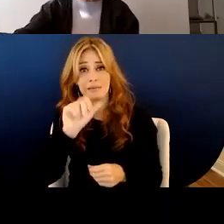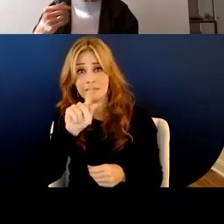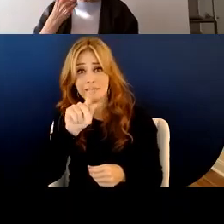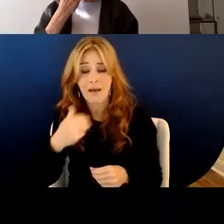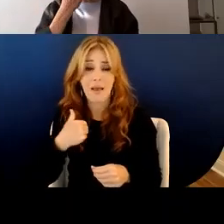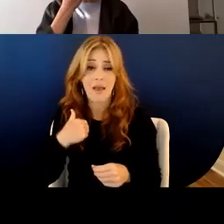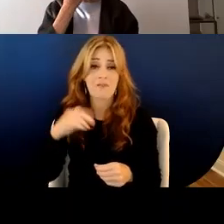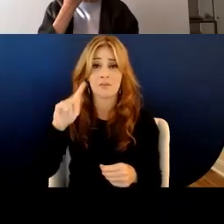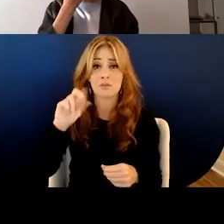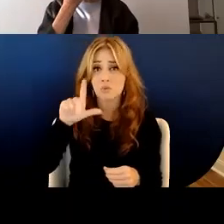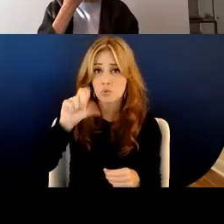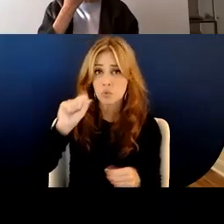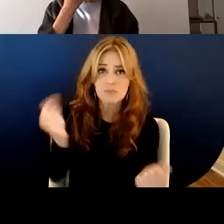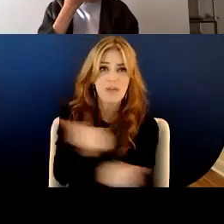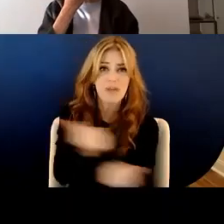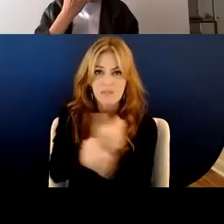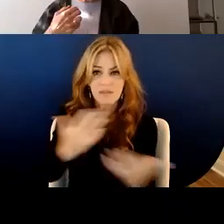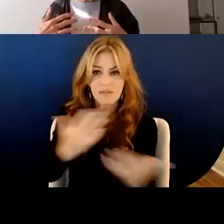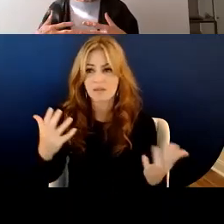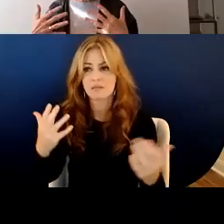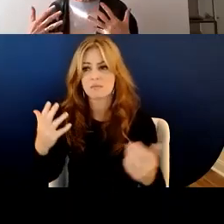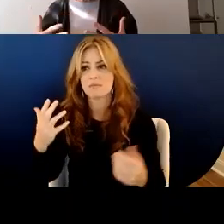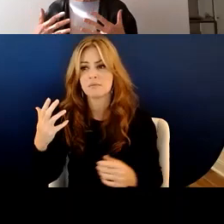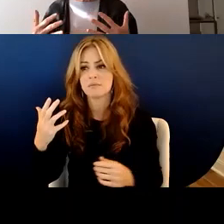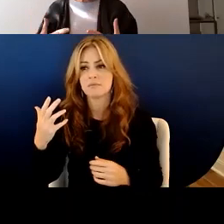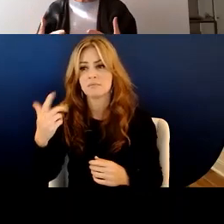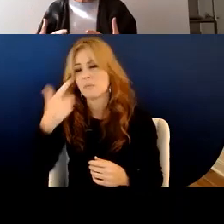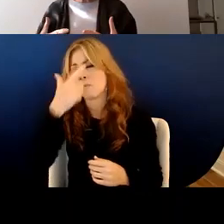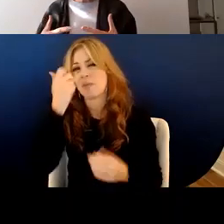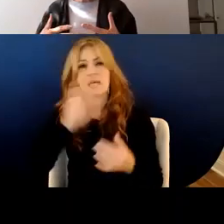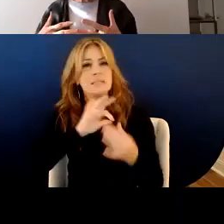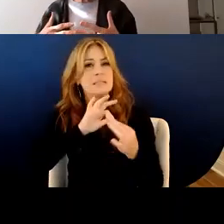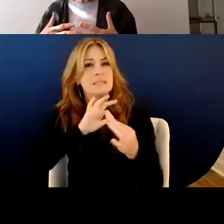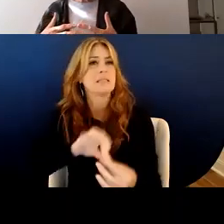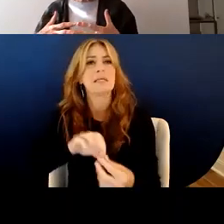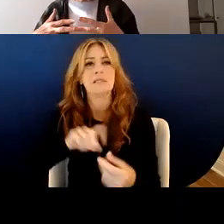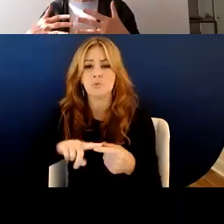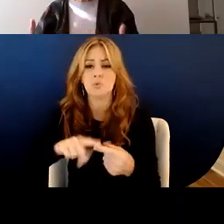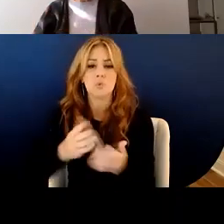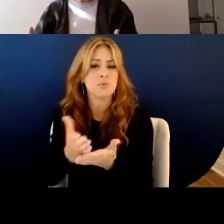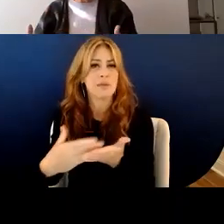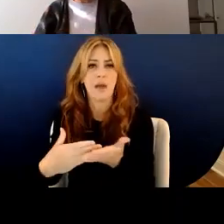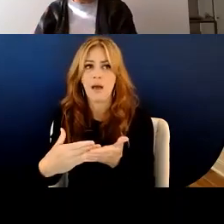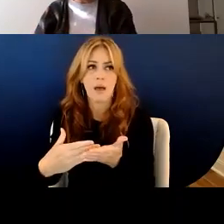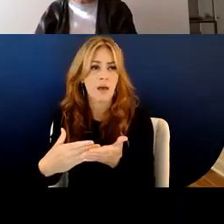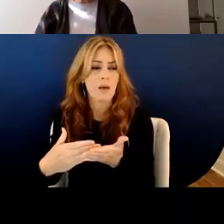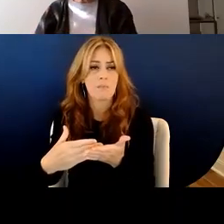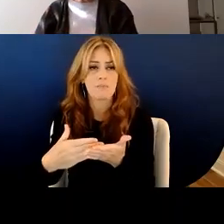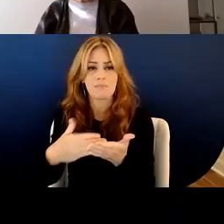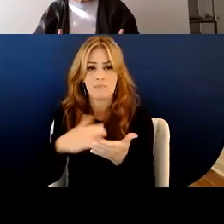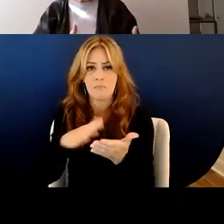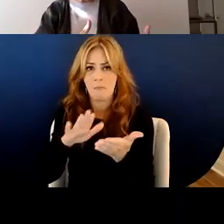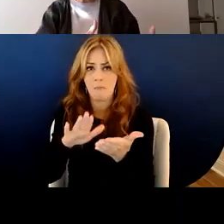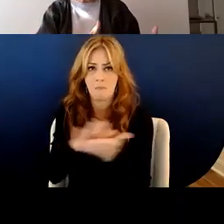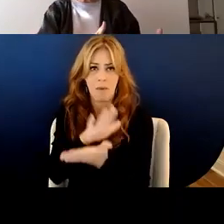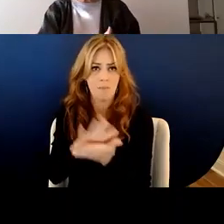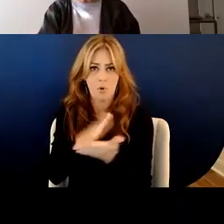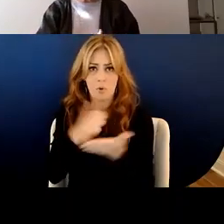and aids. So I think because it's linked to some paper modality, I